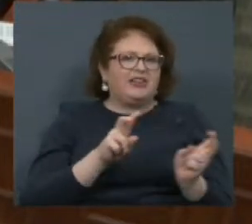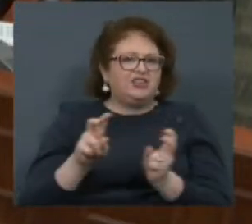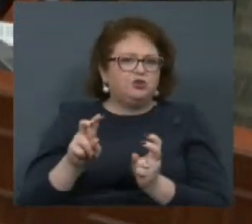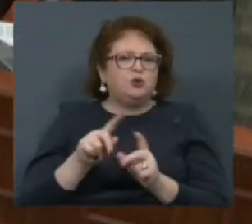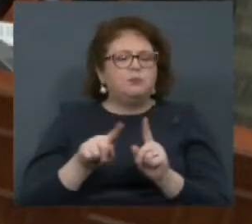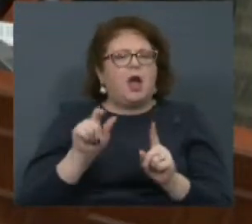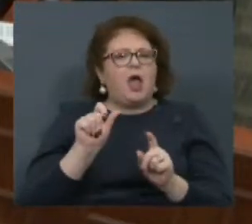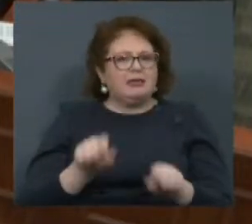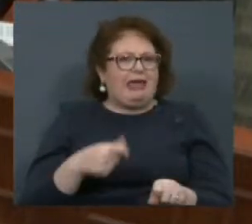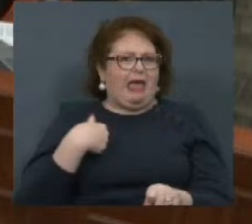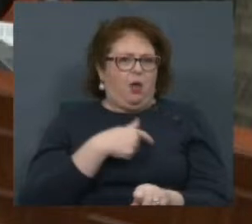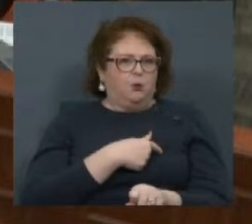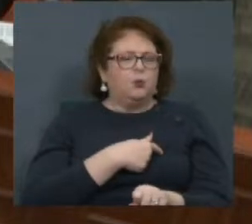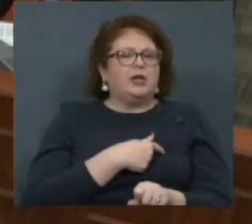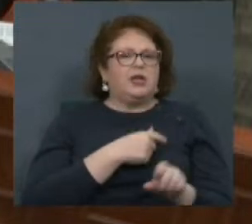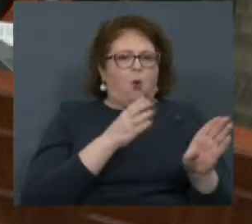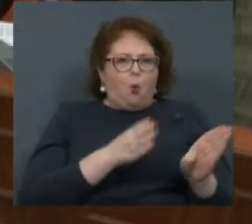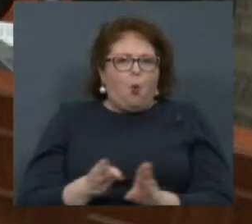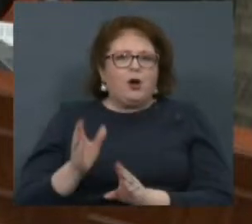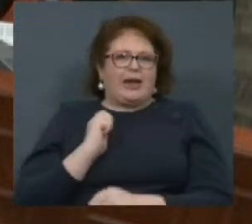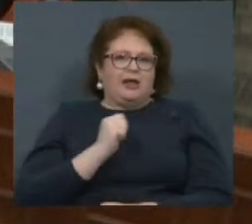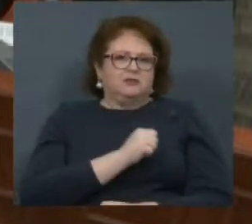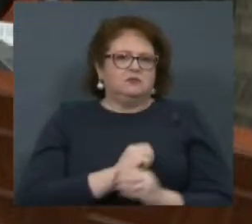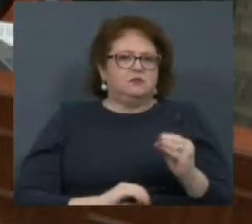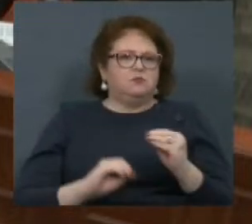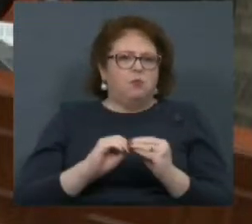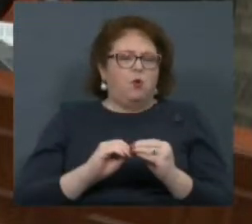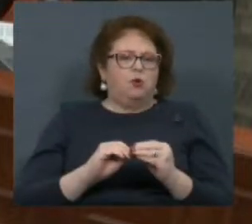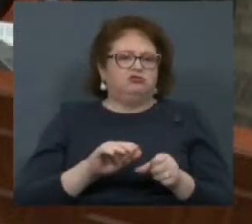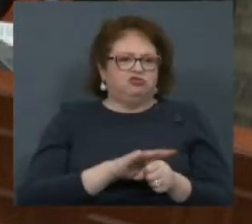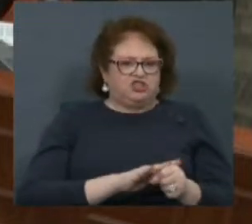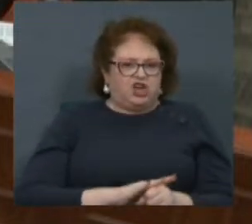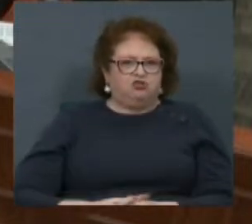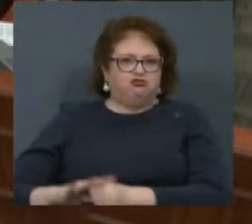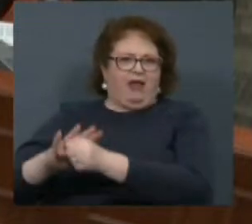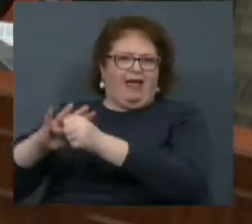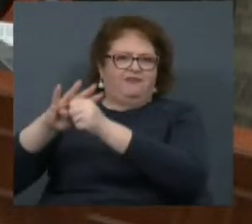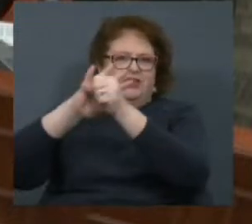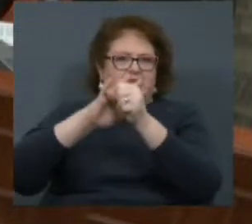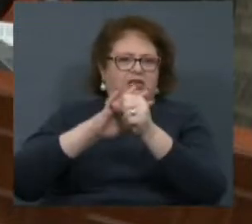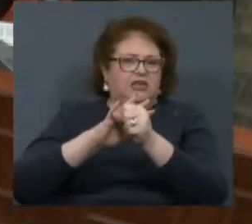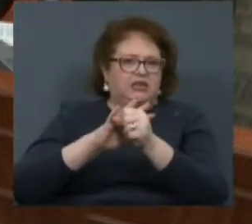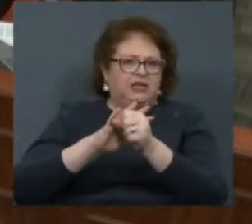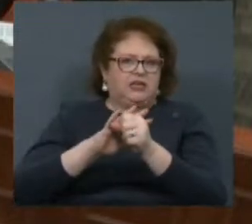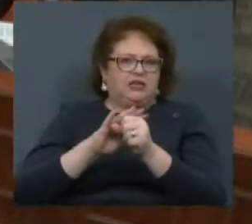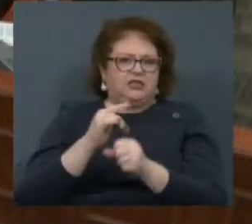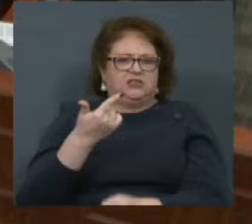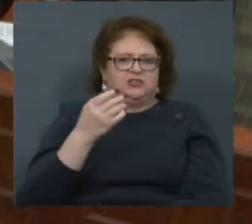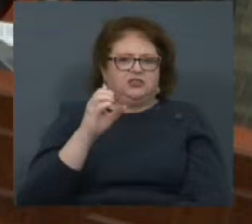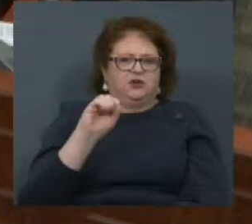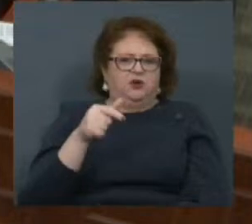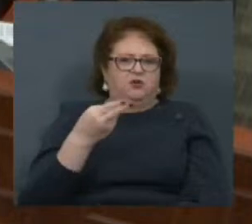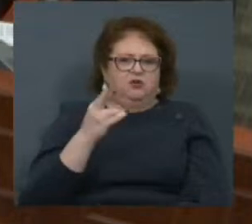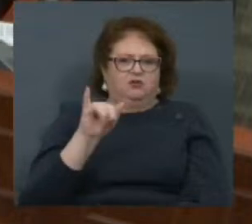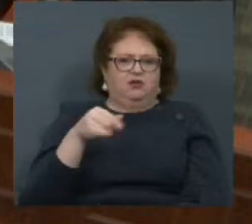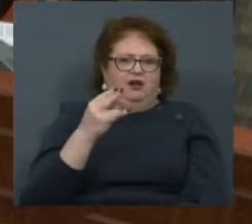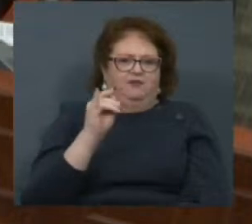geographically to address housing in our communities, maybe through land trusts, healthcare